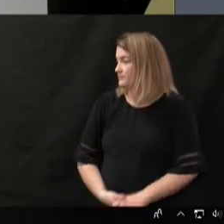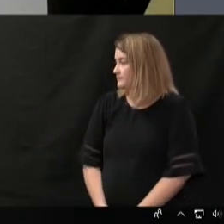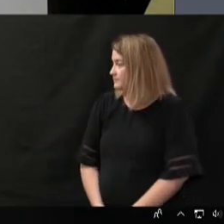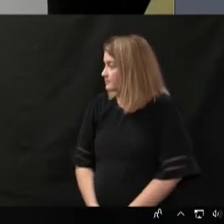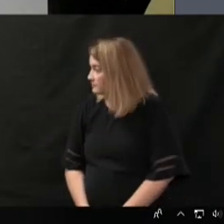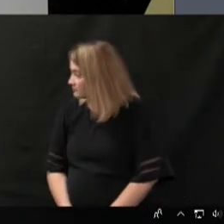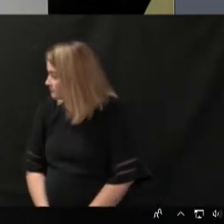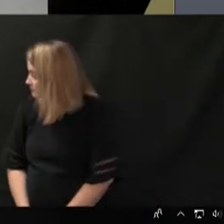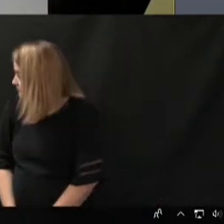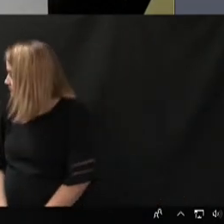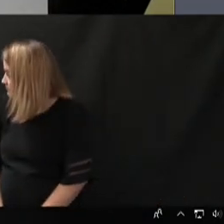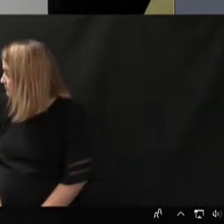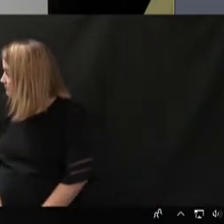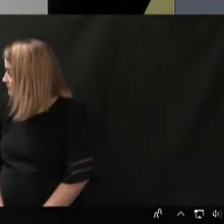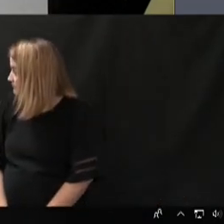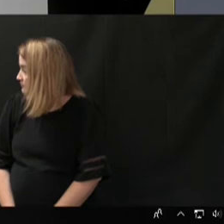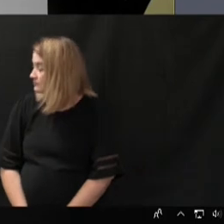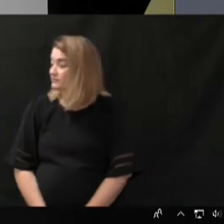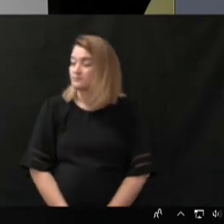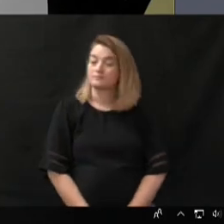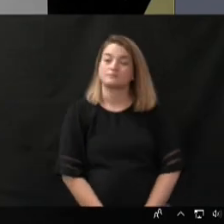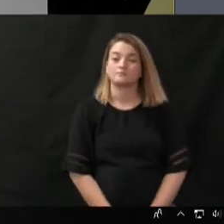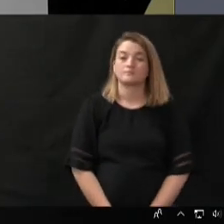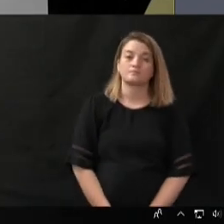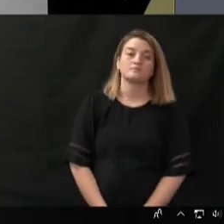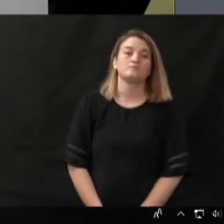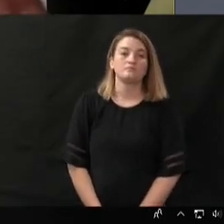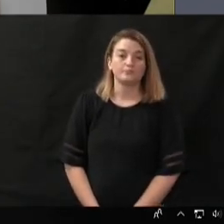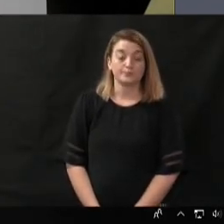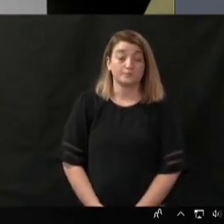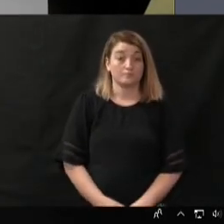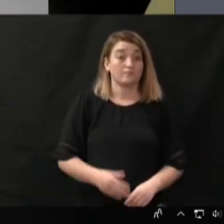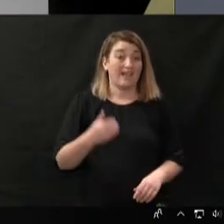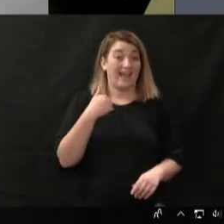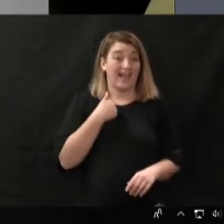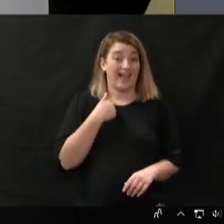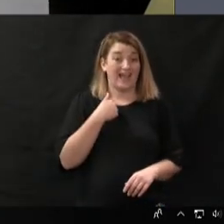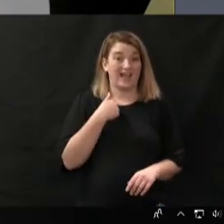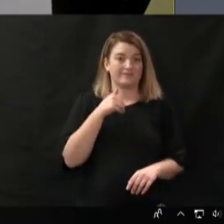Now, you notice they have these in alphabetical order.